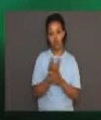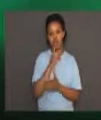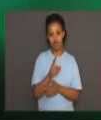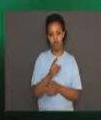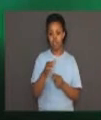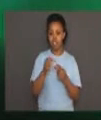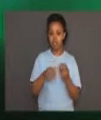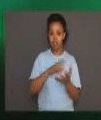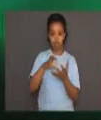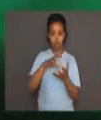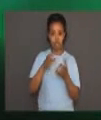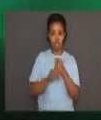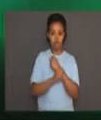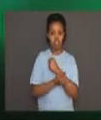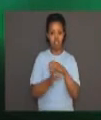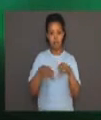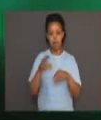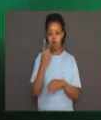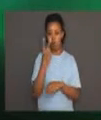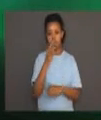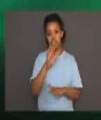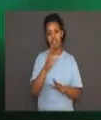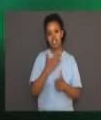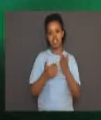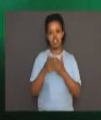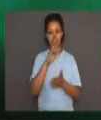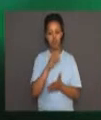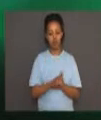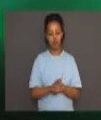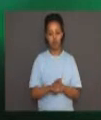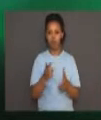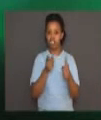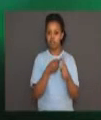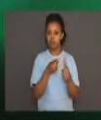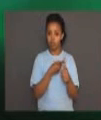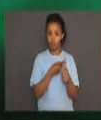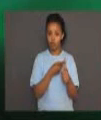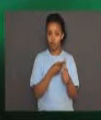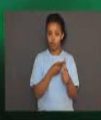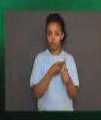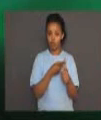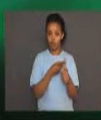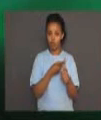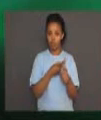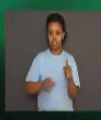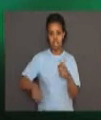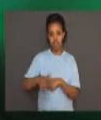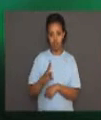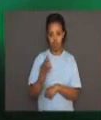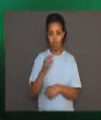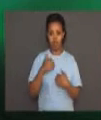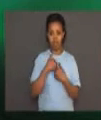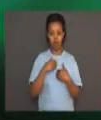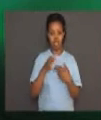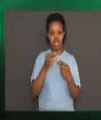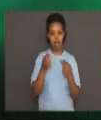Selective breeding is based on 2 steps. The first is to select the plant or